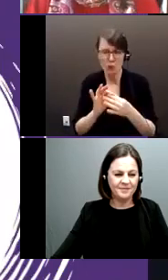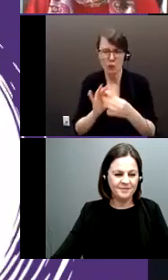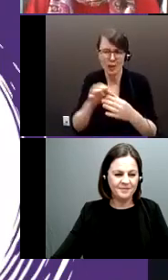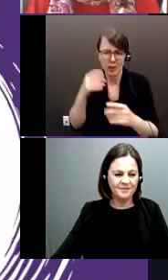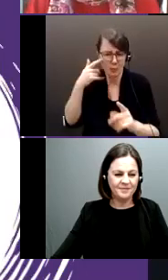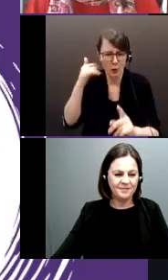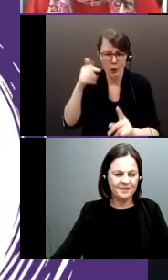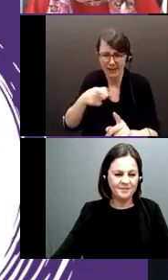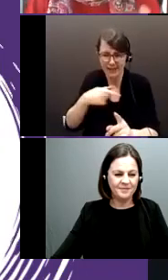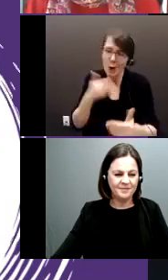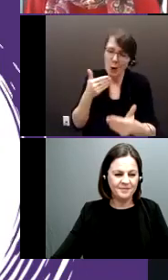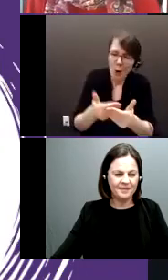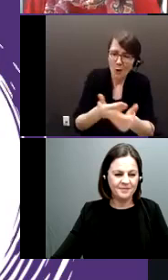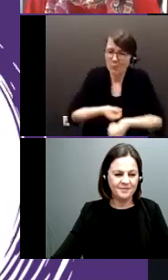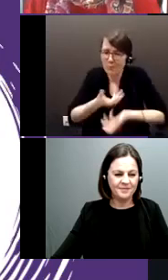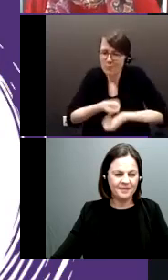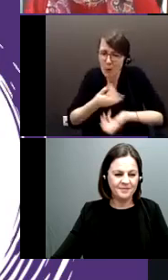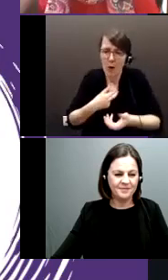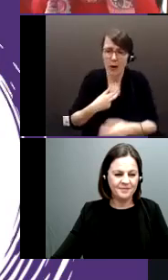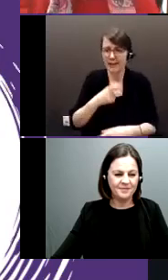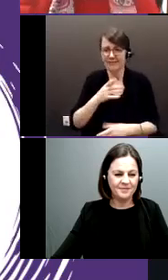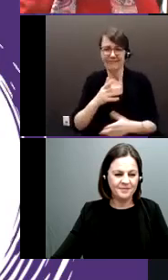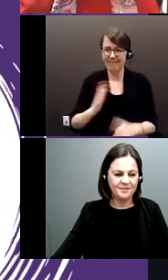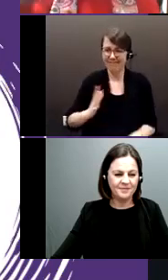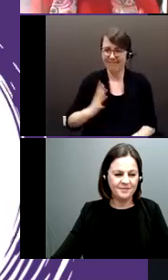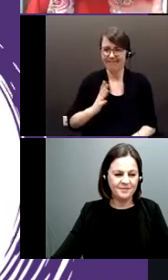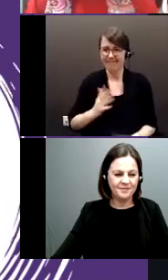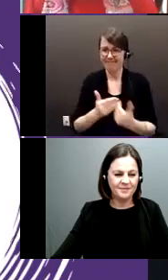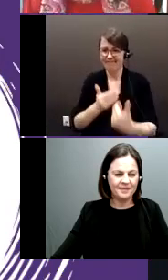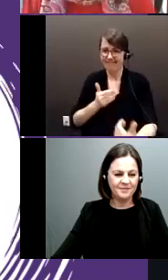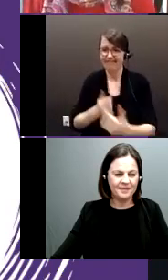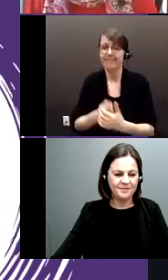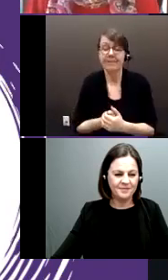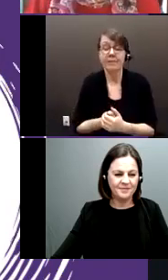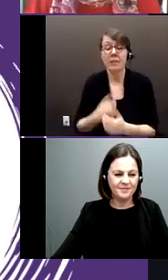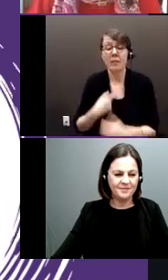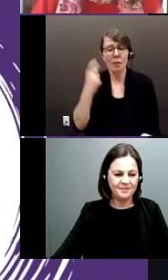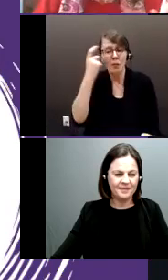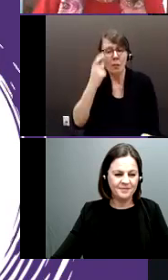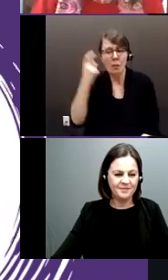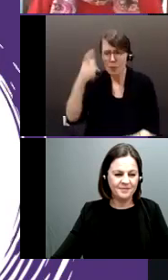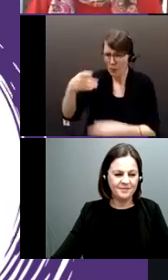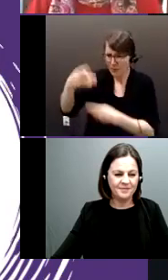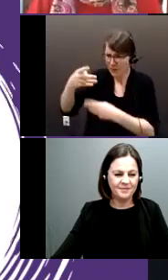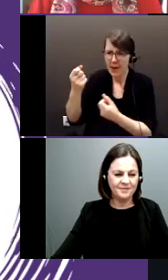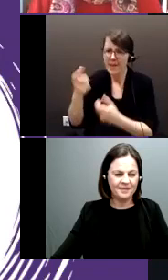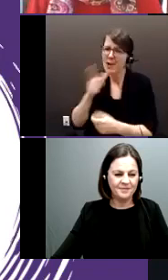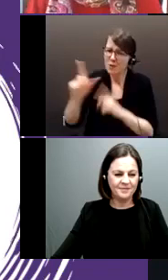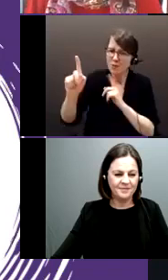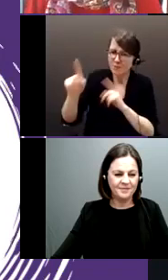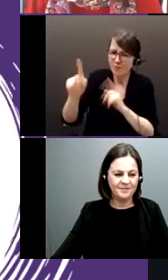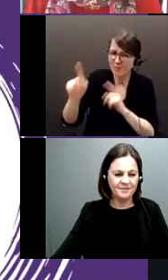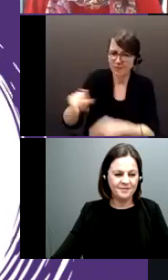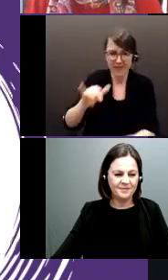is. And I can't help but wonder, with all of the responses that I got that said, yes,